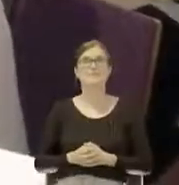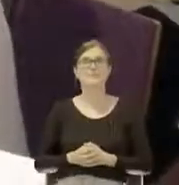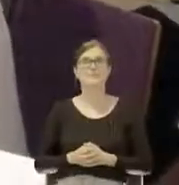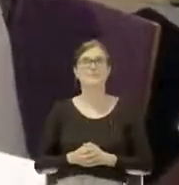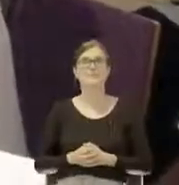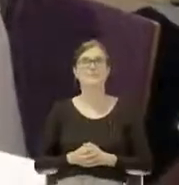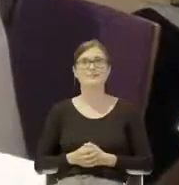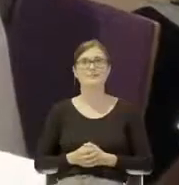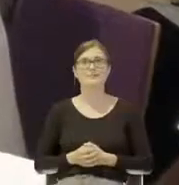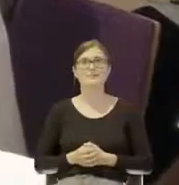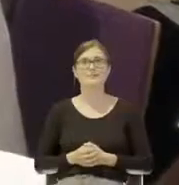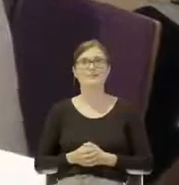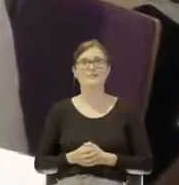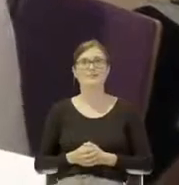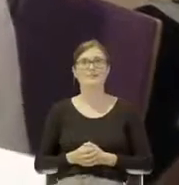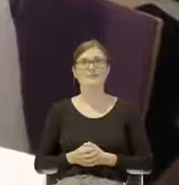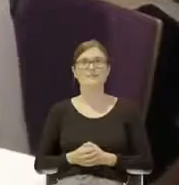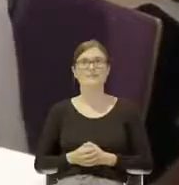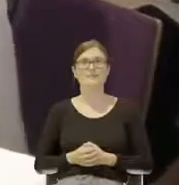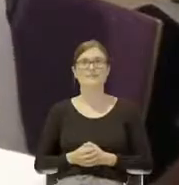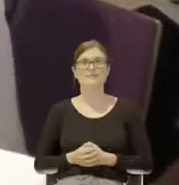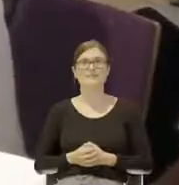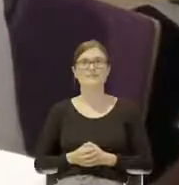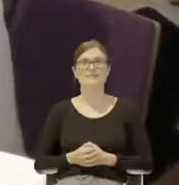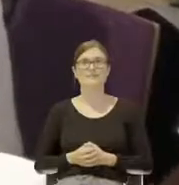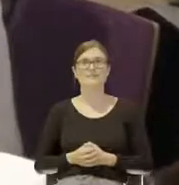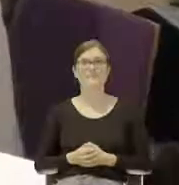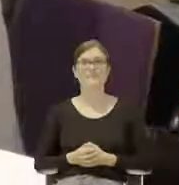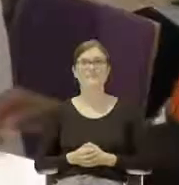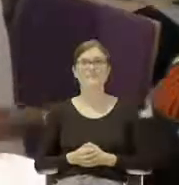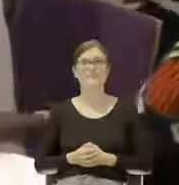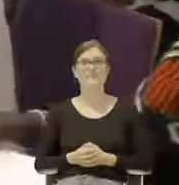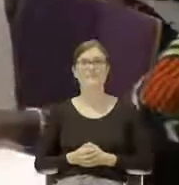A new sense of care, a new sense of obligation, going from